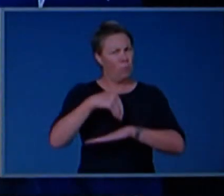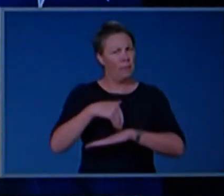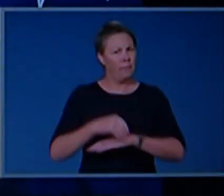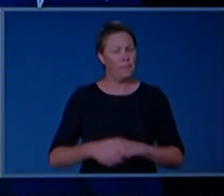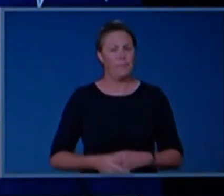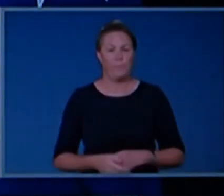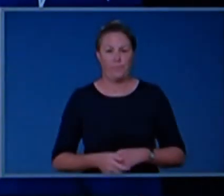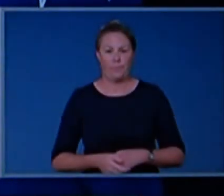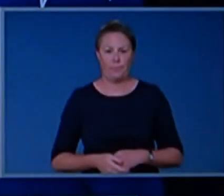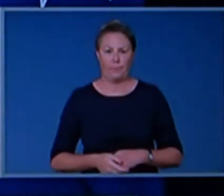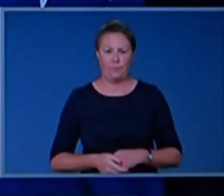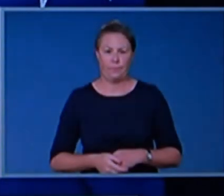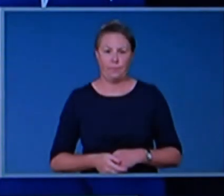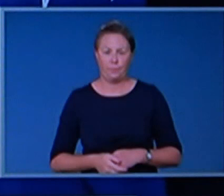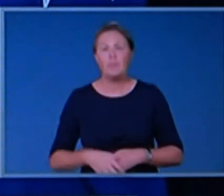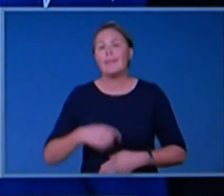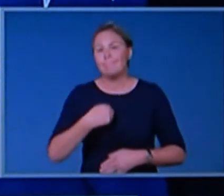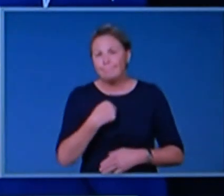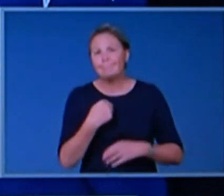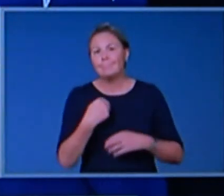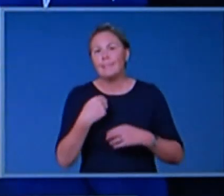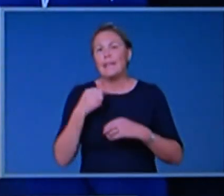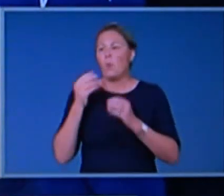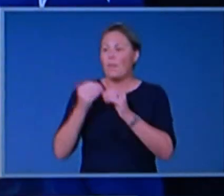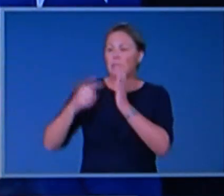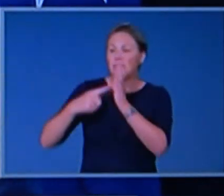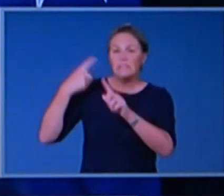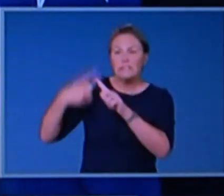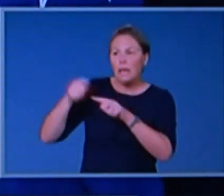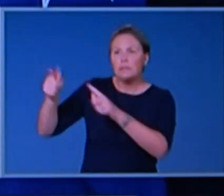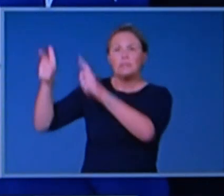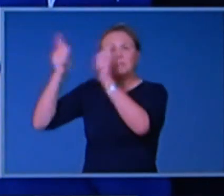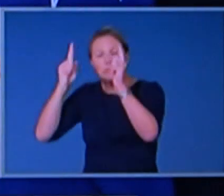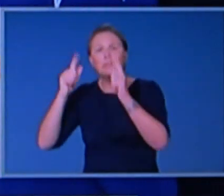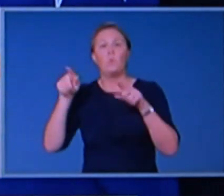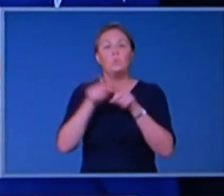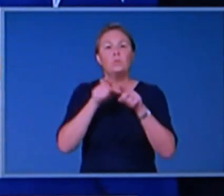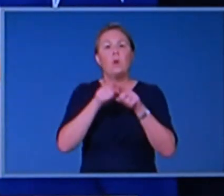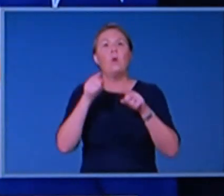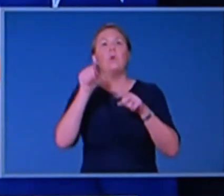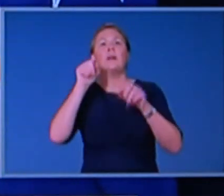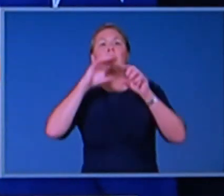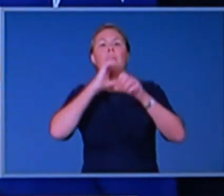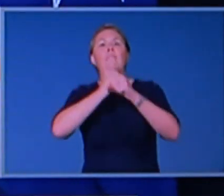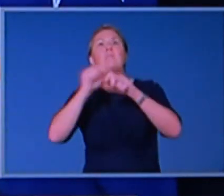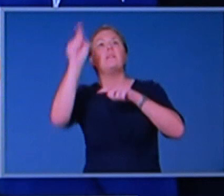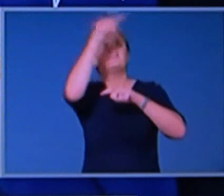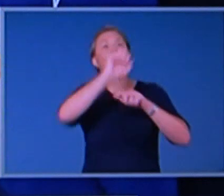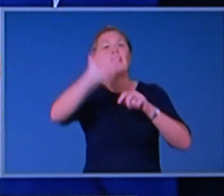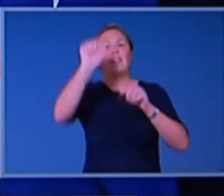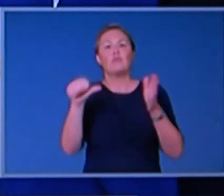working closely as the Treasurer is in particular, as is the Tax Commissioner, on the implementation issues around JobKeeper.